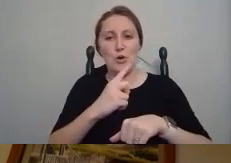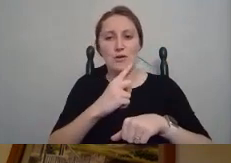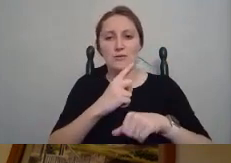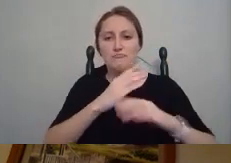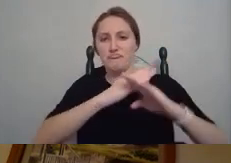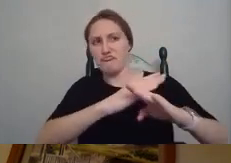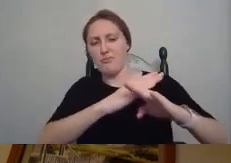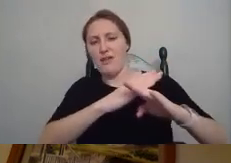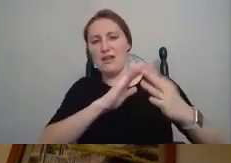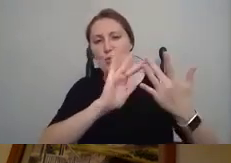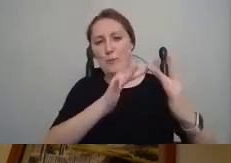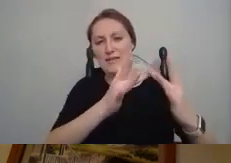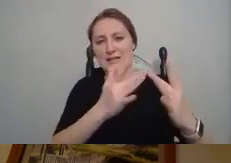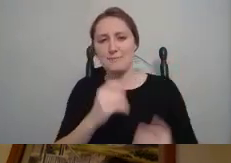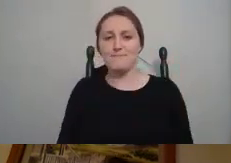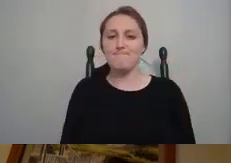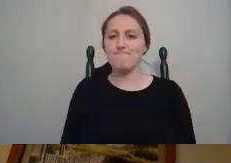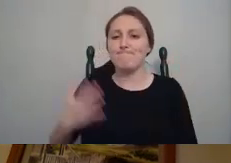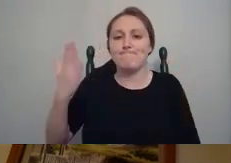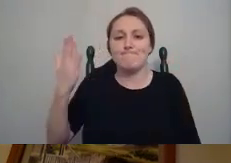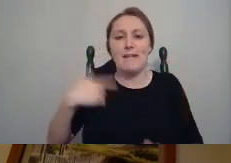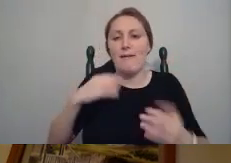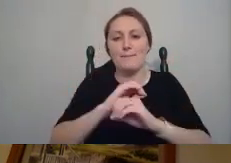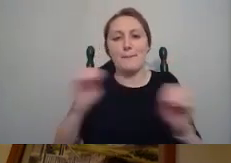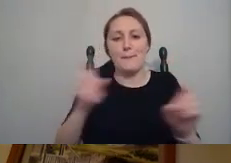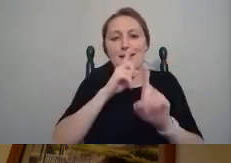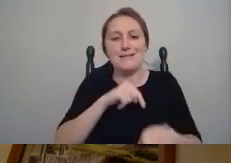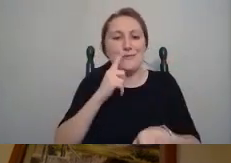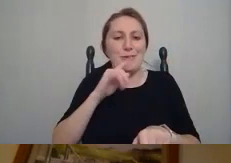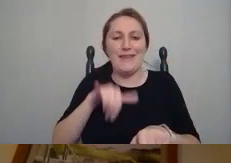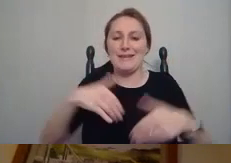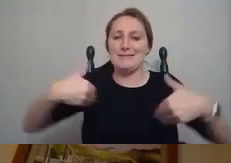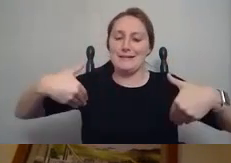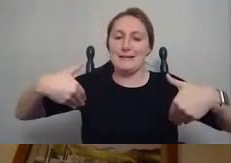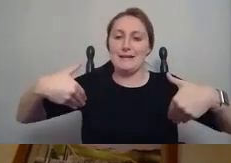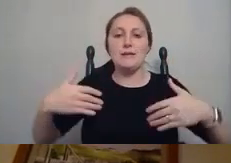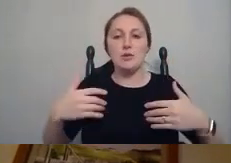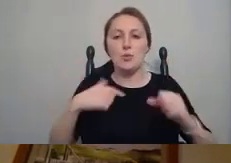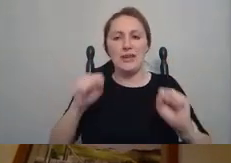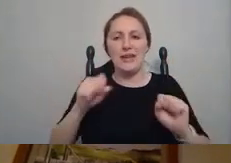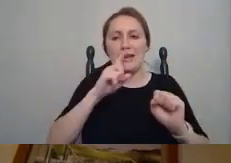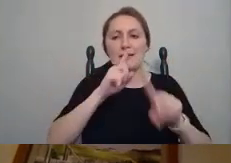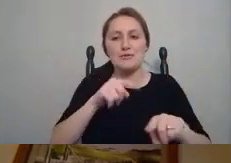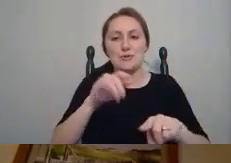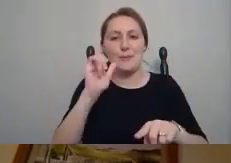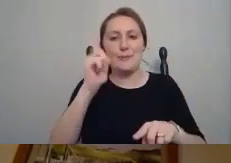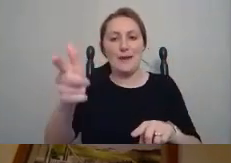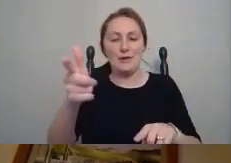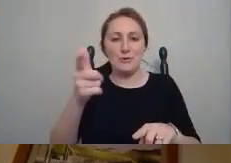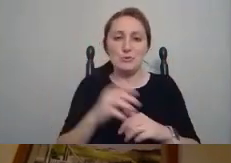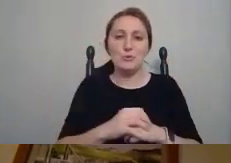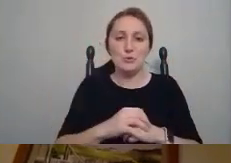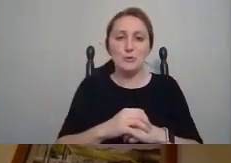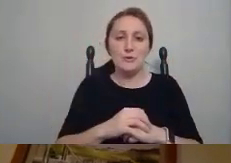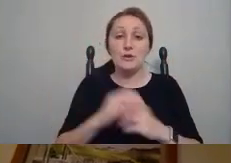I think I don't have the answer to that. That's something we can get back to you on, and that's good. I think the students will all access